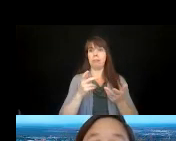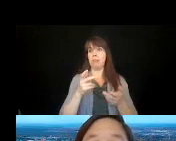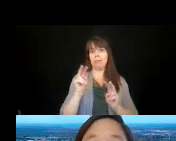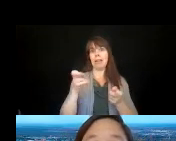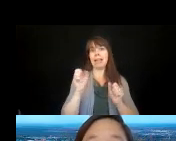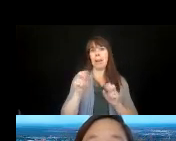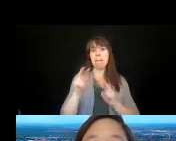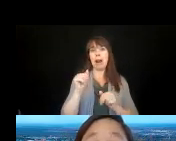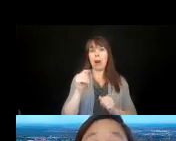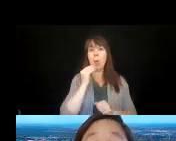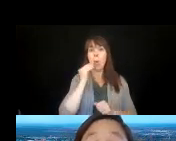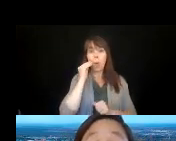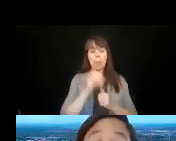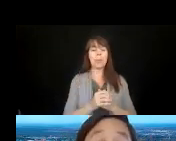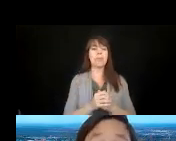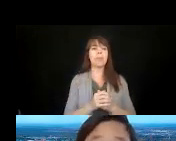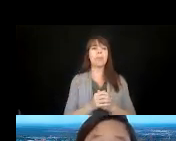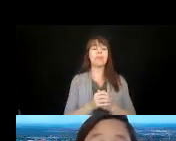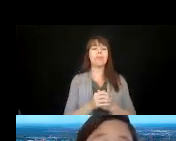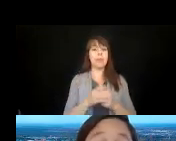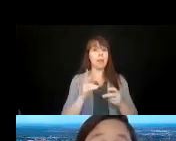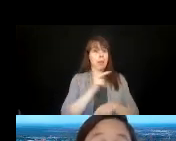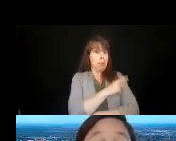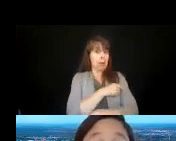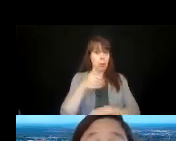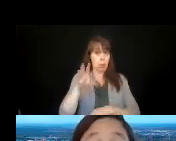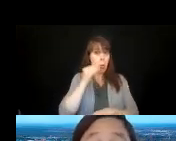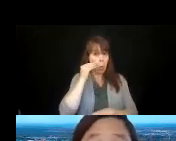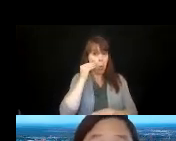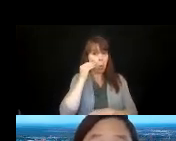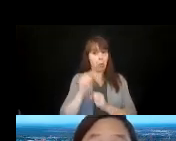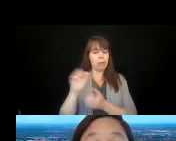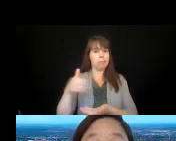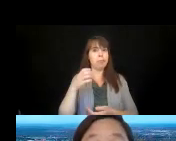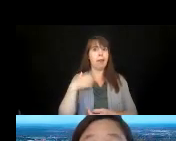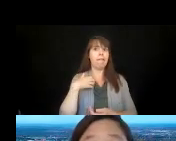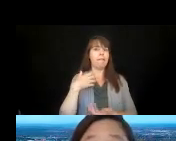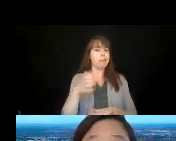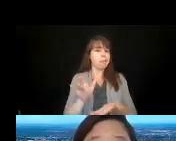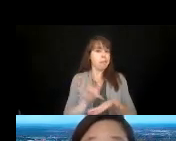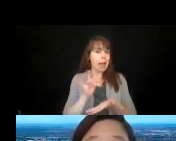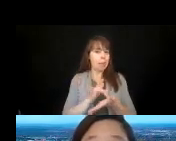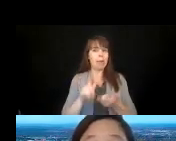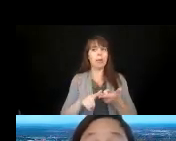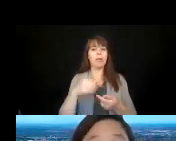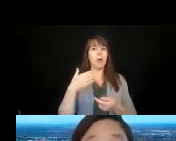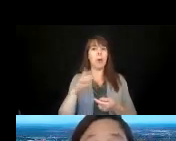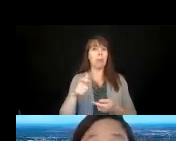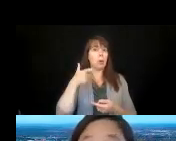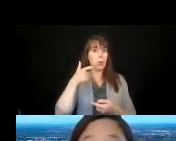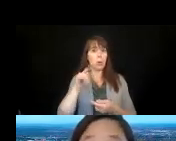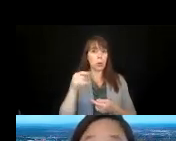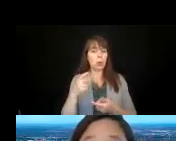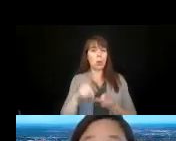kits, where we have sent home patients from the hospital with a cellular tablet, a Bluetooth blood pressure cuff,